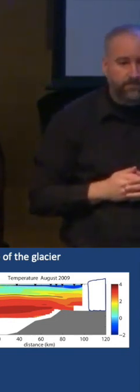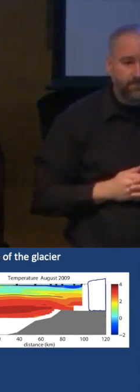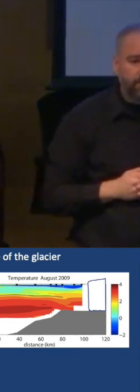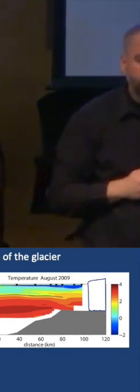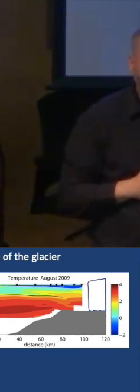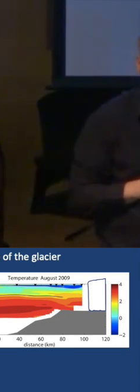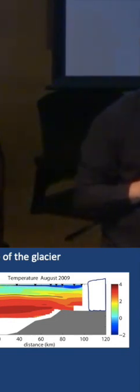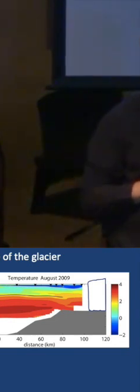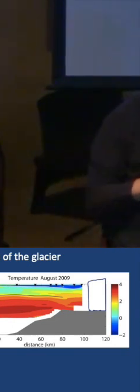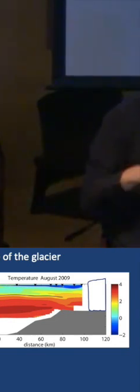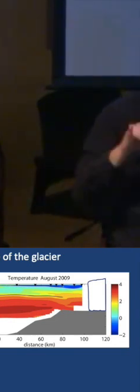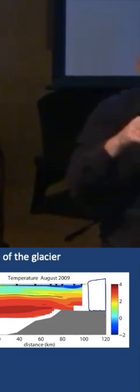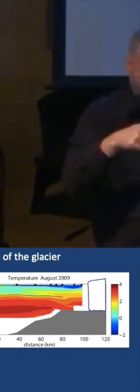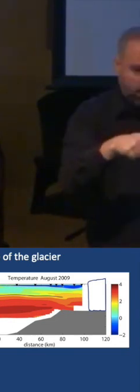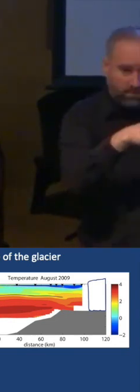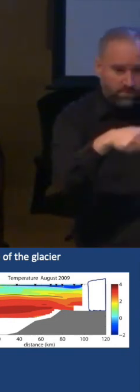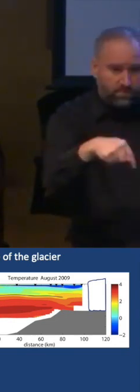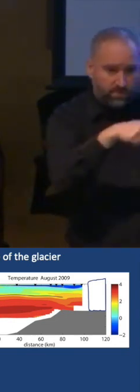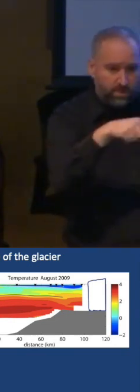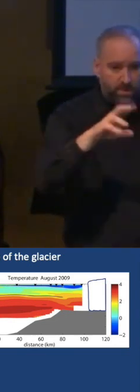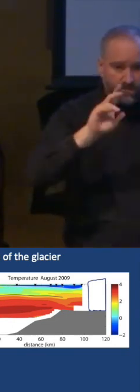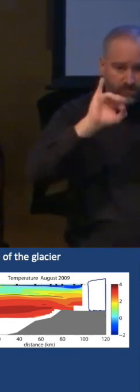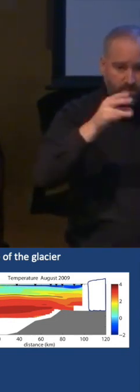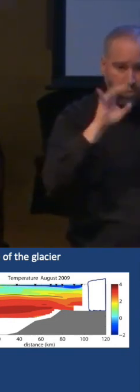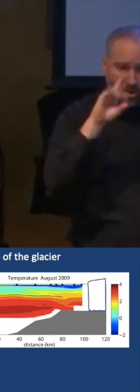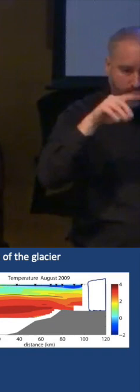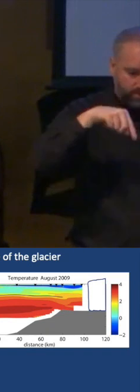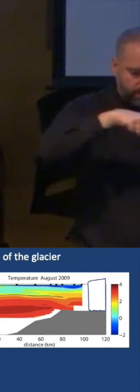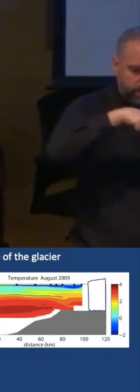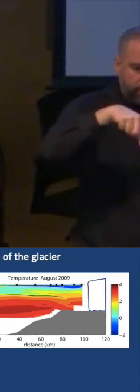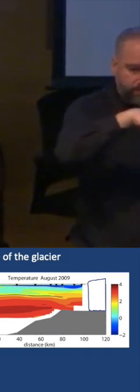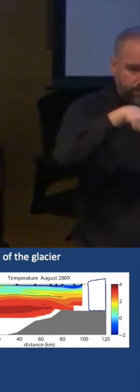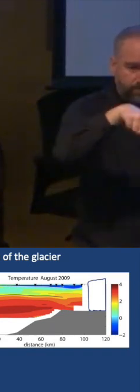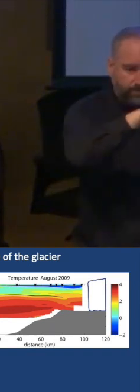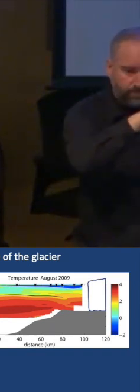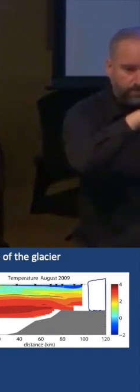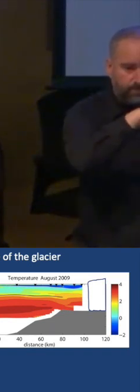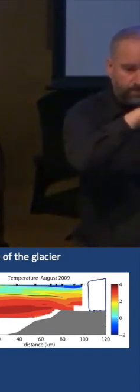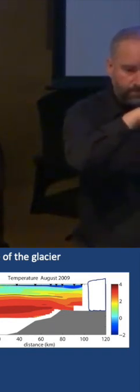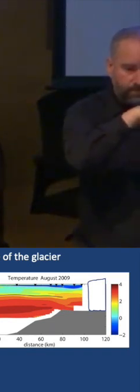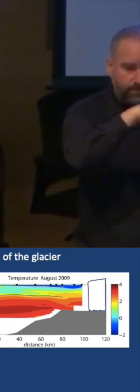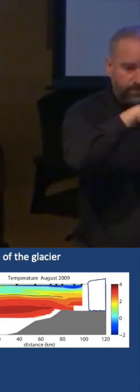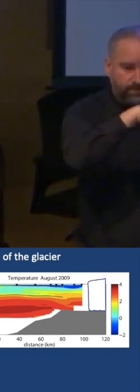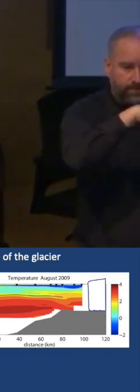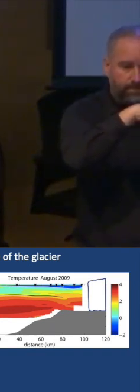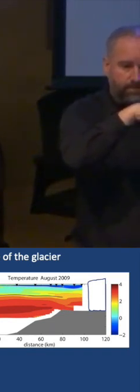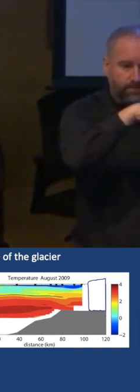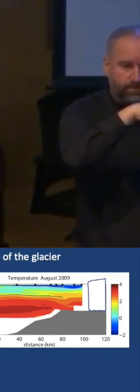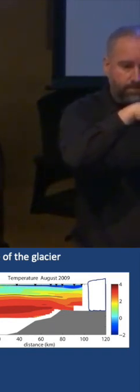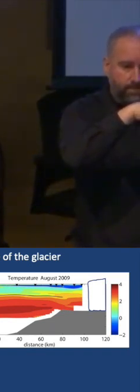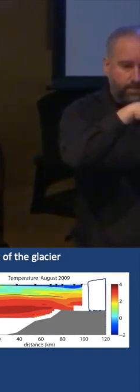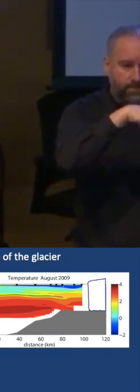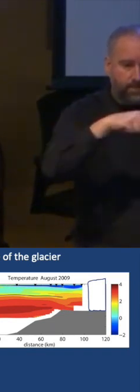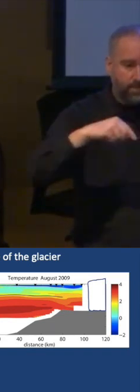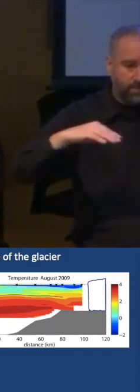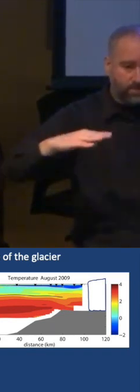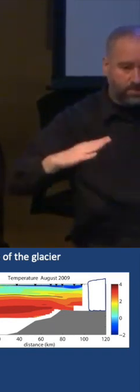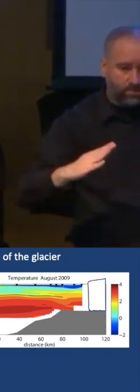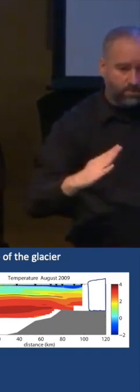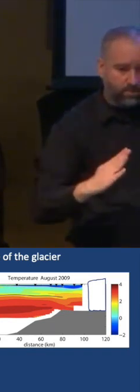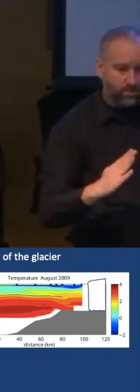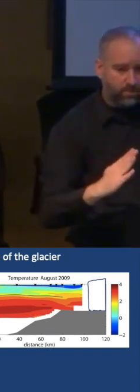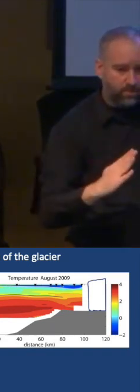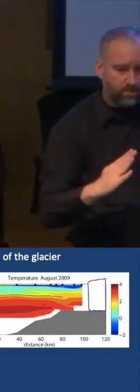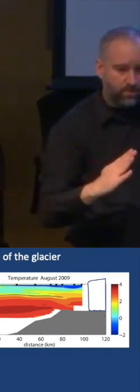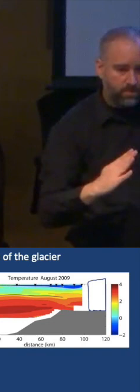with measurements, but this is showing you a section. So the mouth is out here and the glacier is